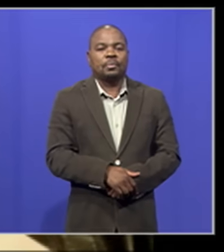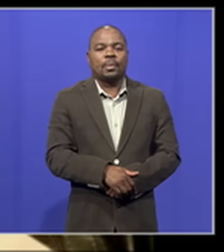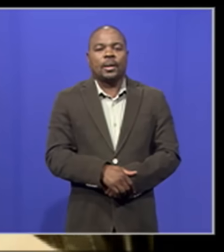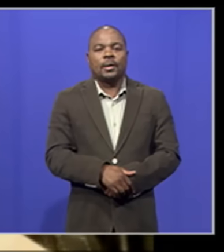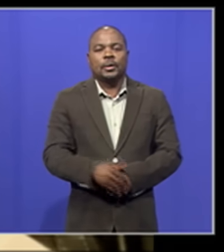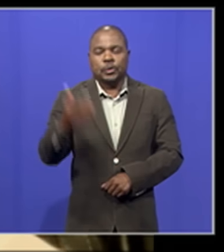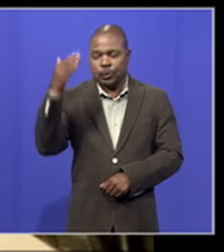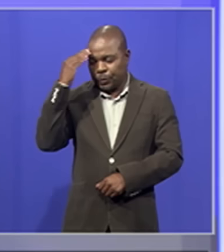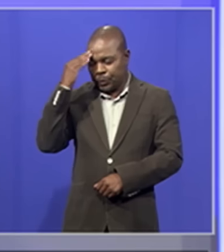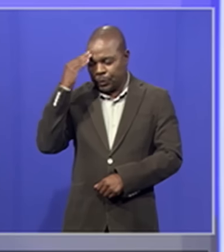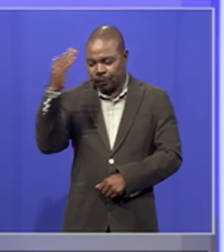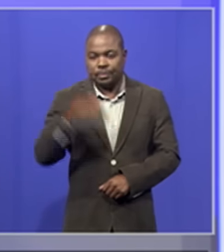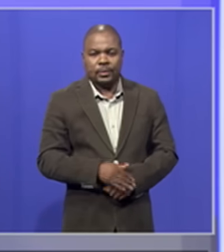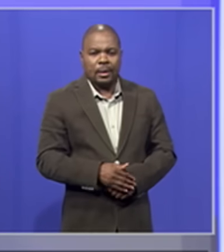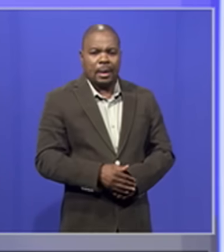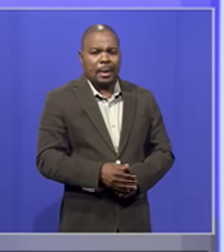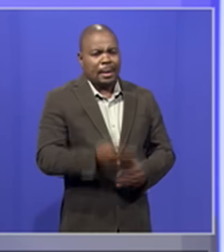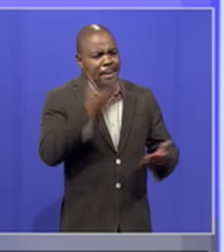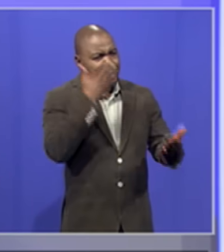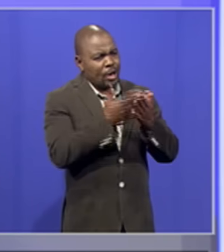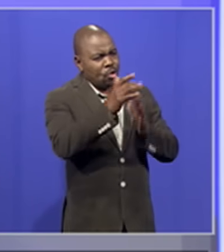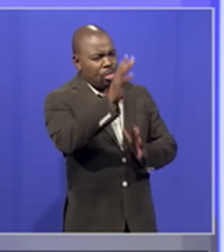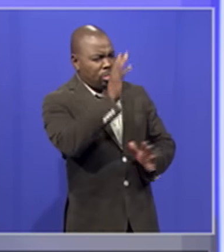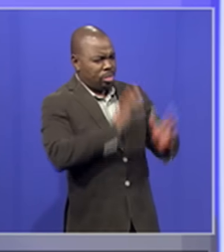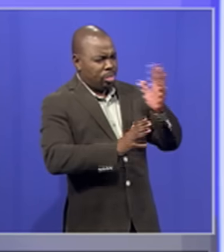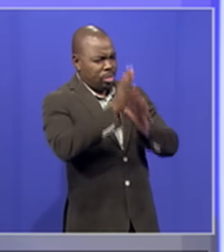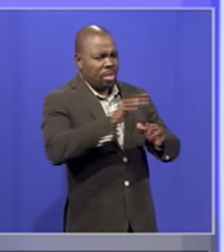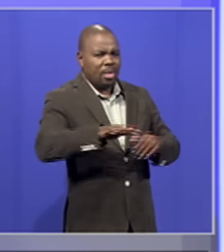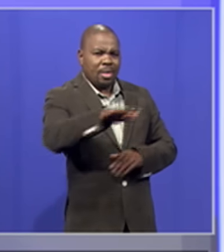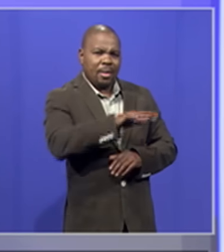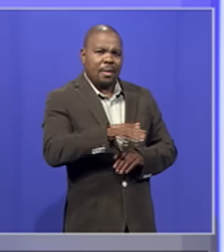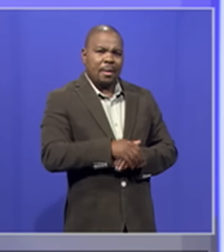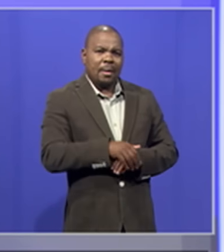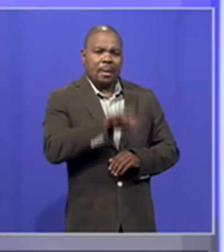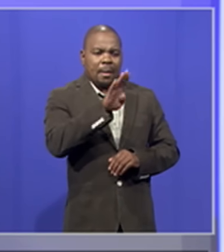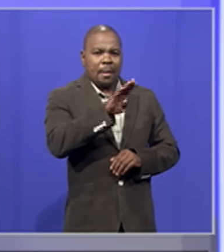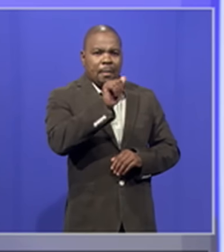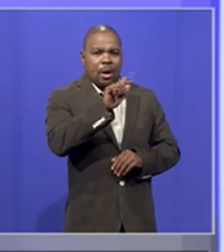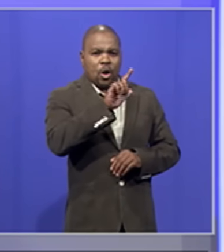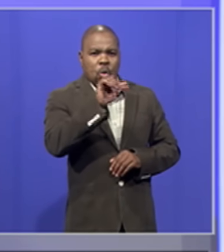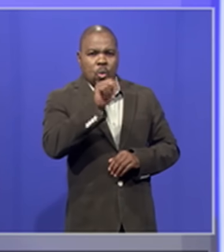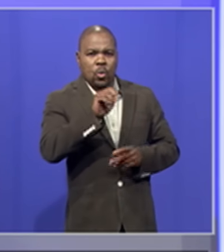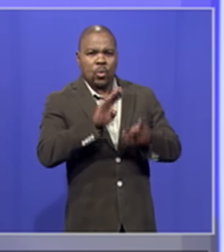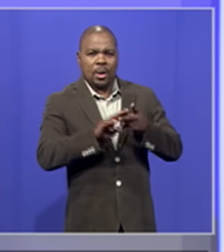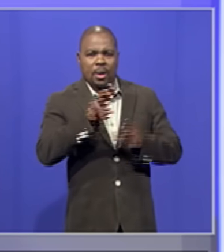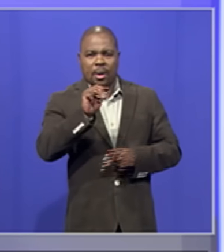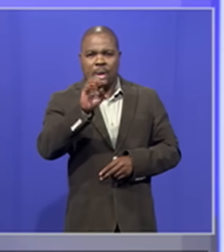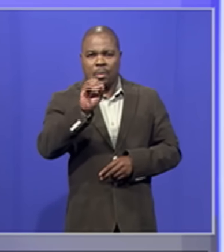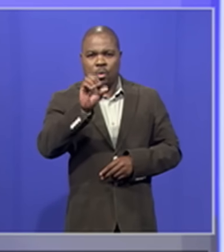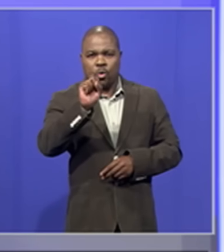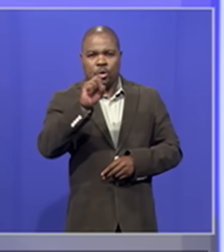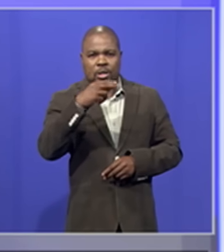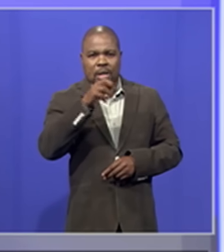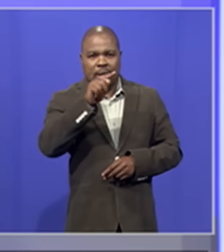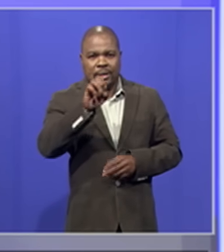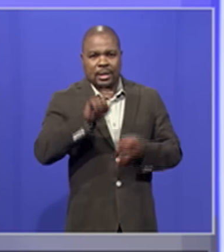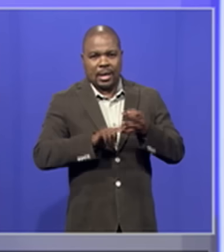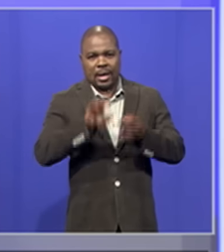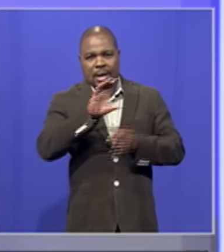Thobela. Le ka re hlalosetša seemo gabjale ka Balloon, Mošate, Callias le motse wa Madaira ga Skororo